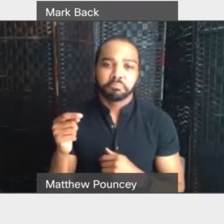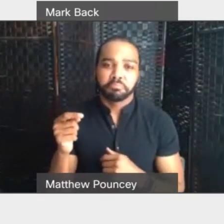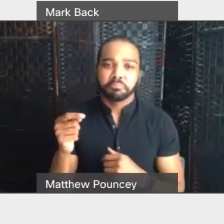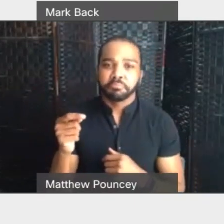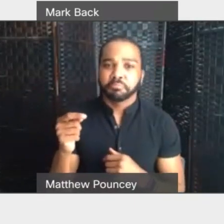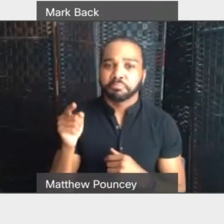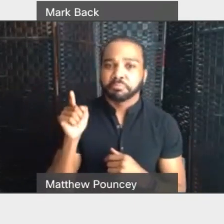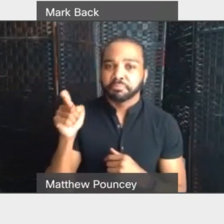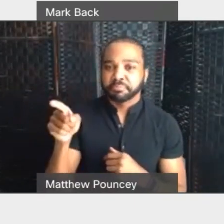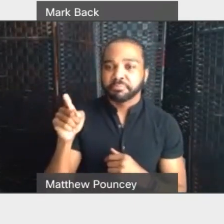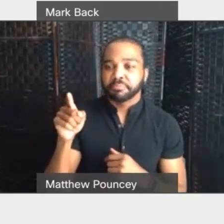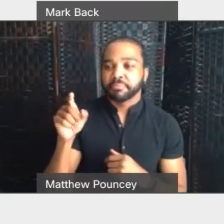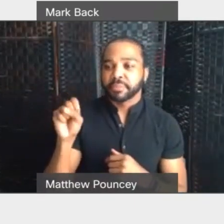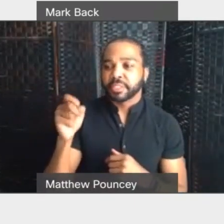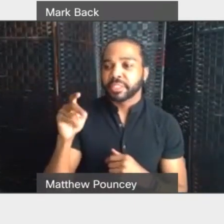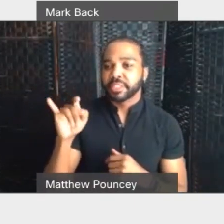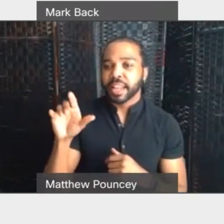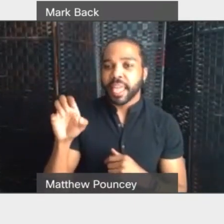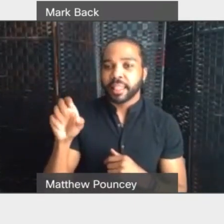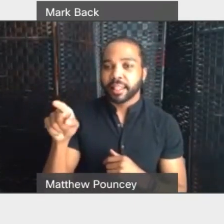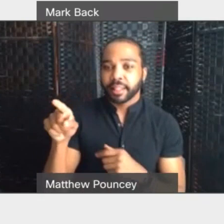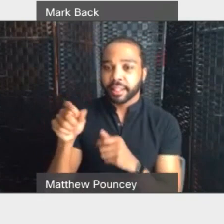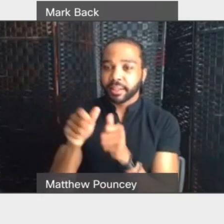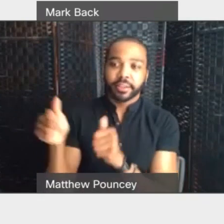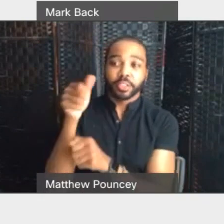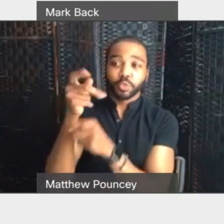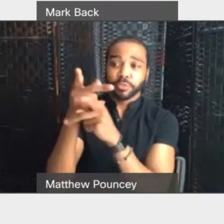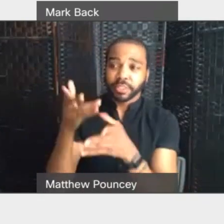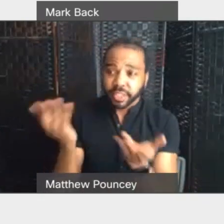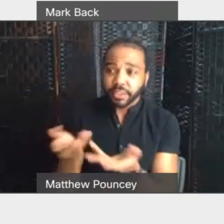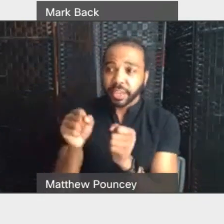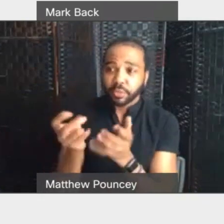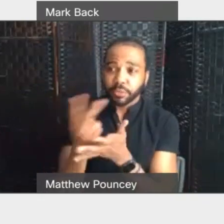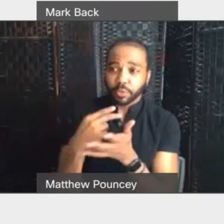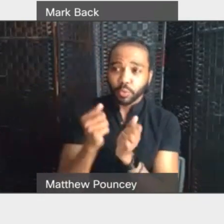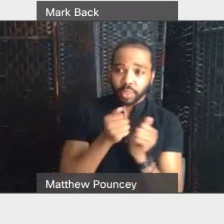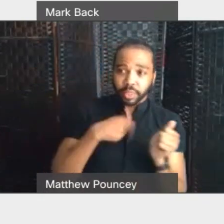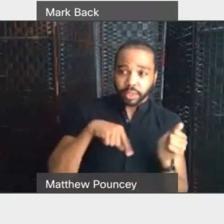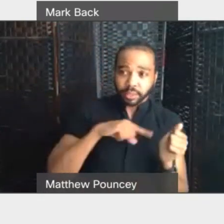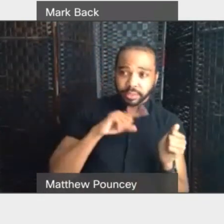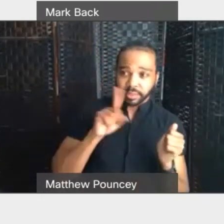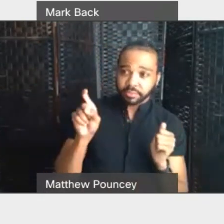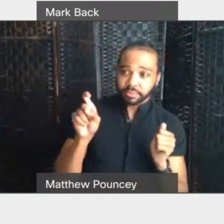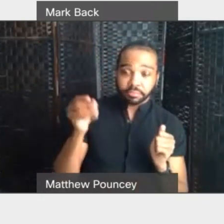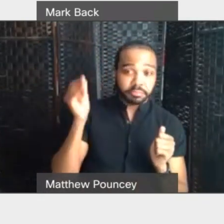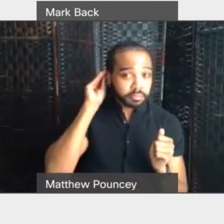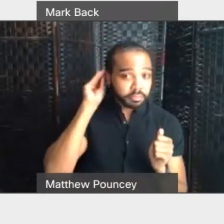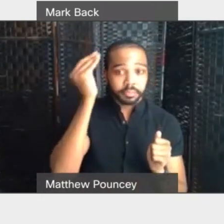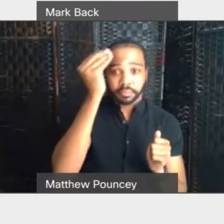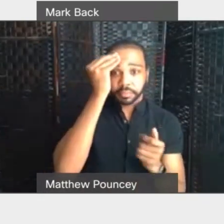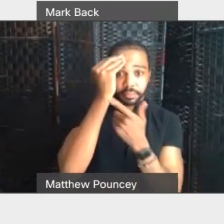Chanel's supervisor is available to review those with us, keeping in mind that these are